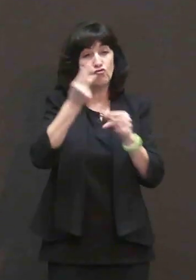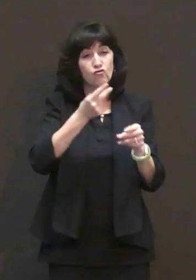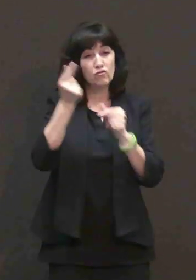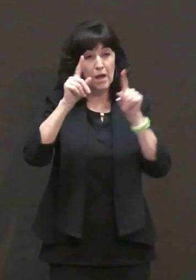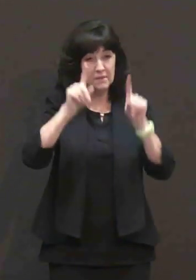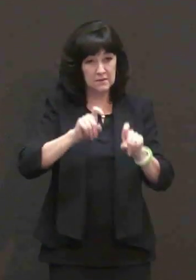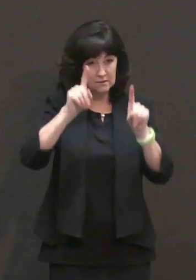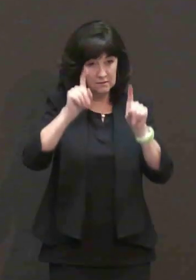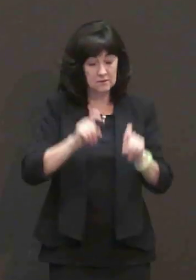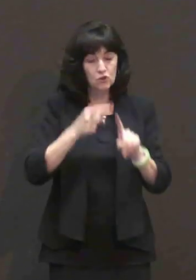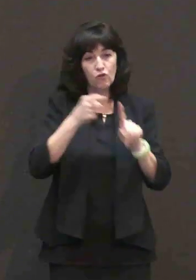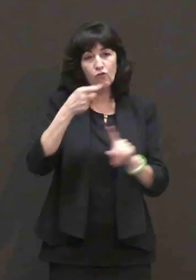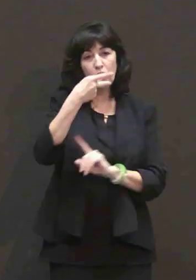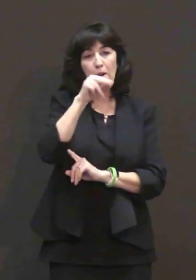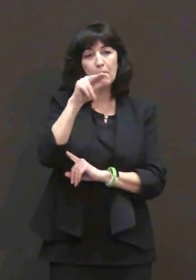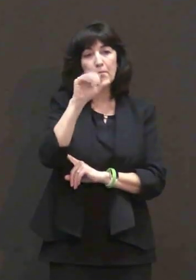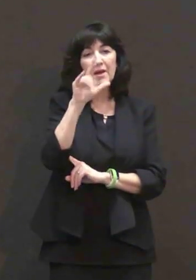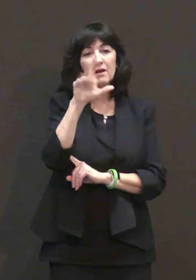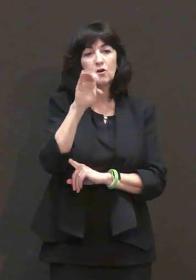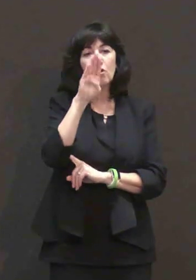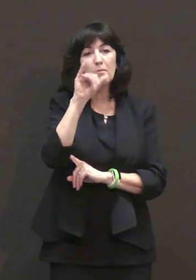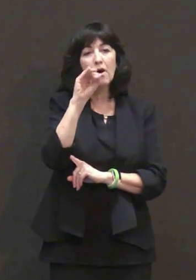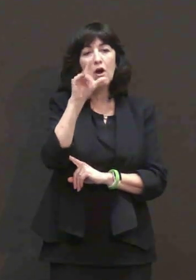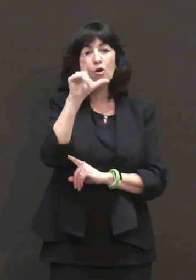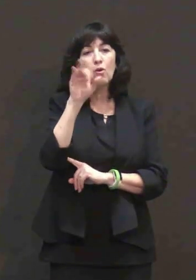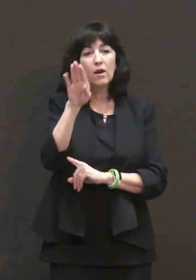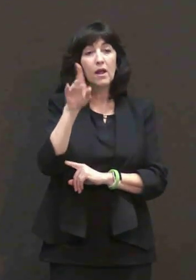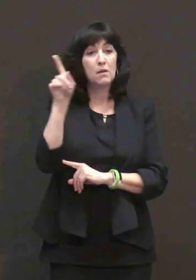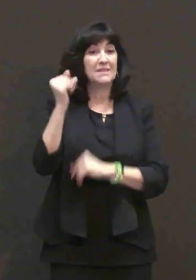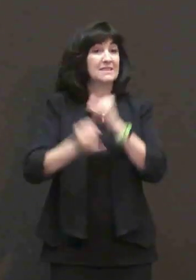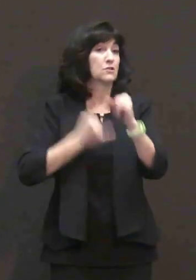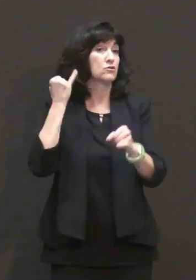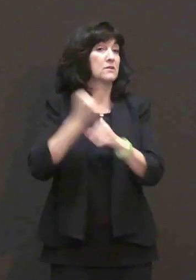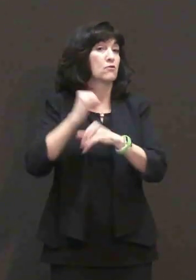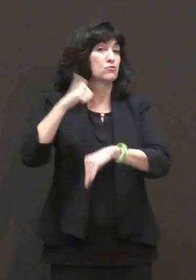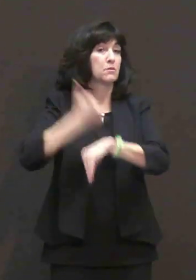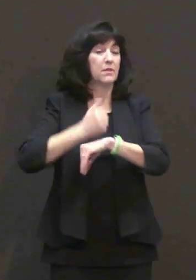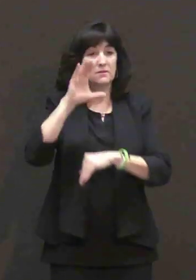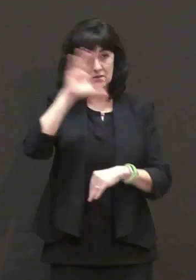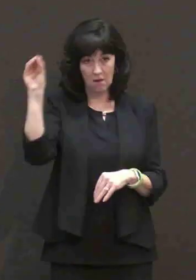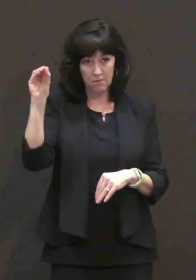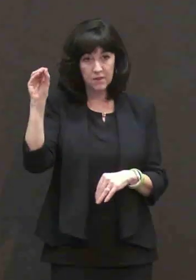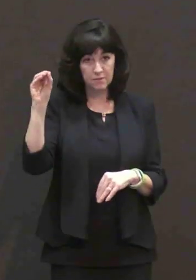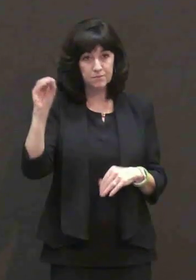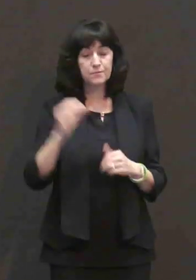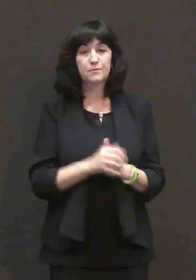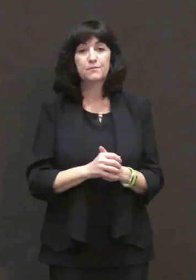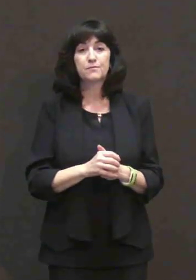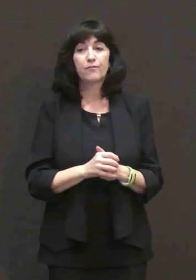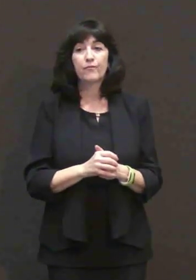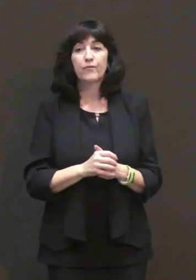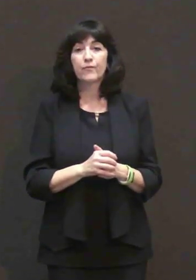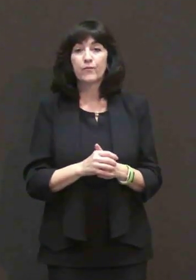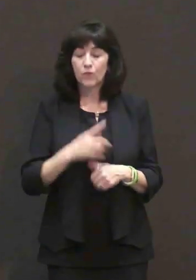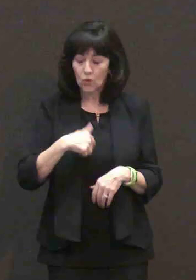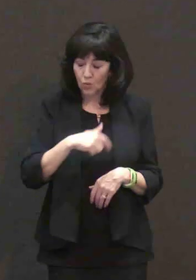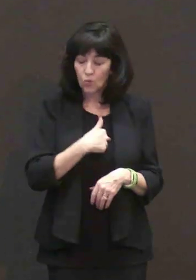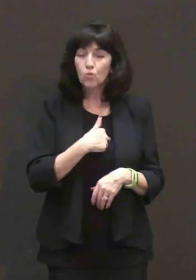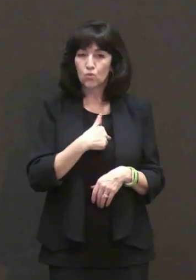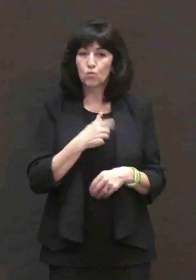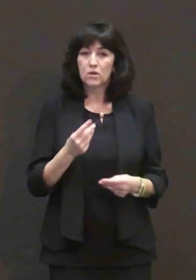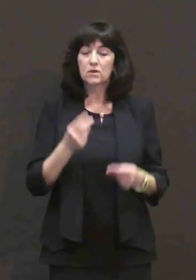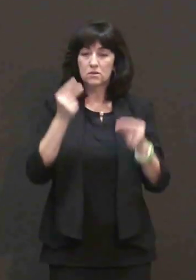from Pinnacle Biolab, which is a Nashville-based company. We immediately began validation